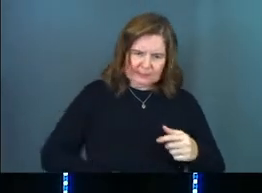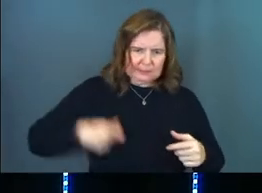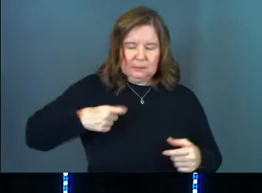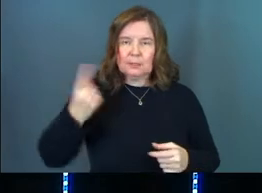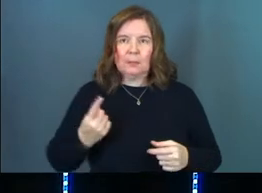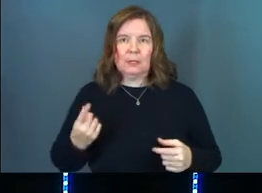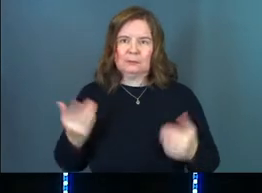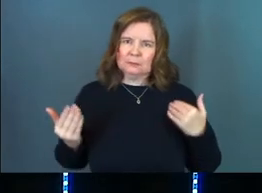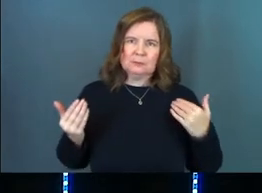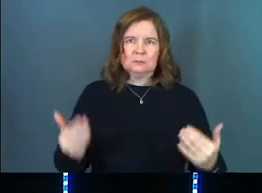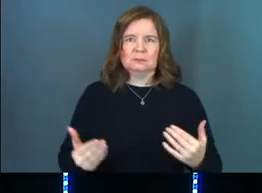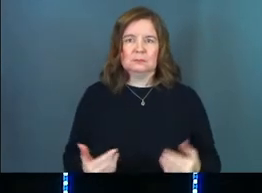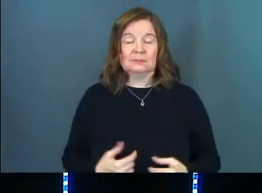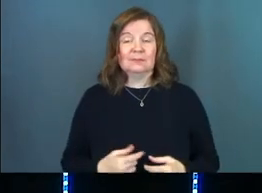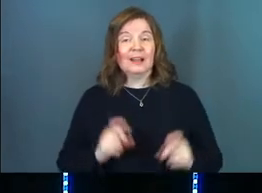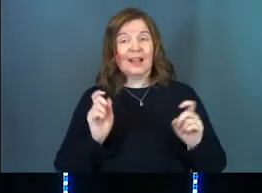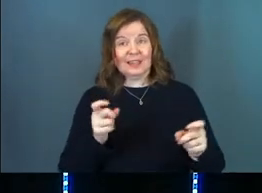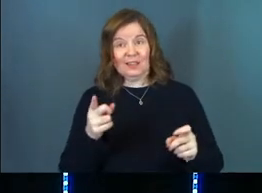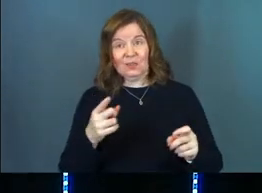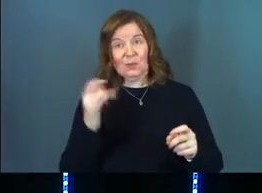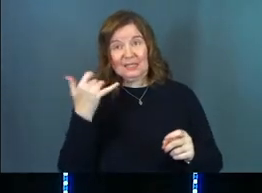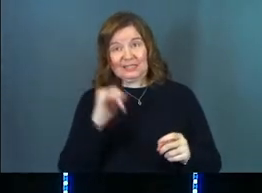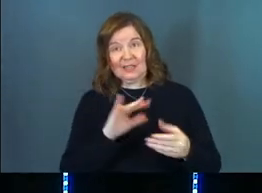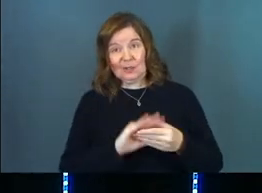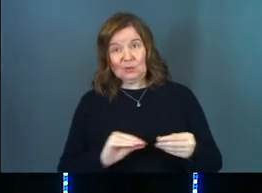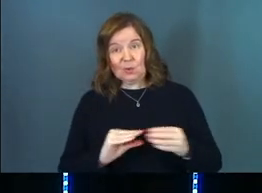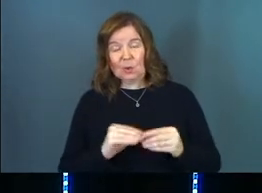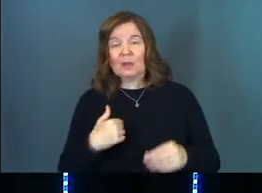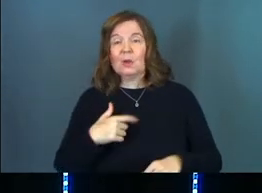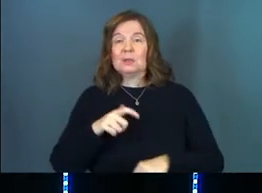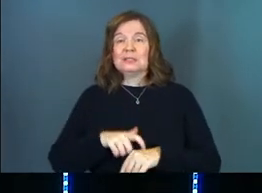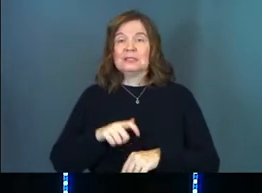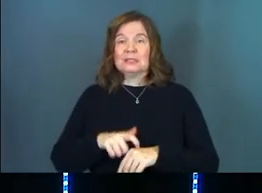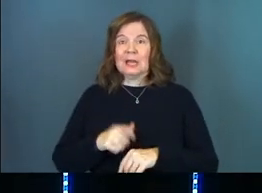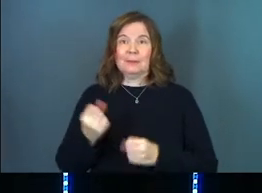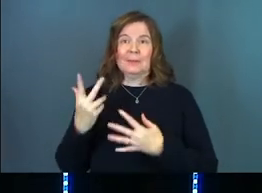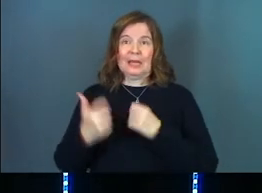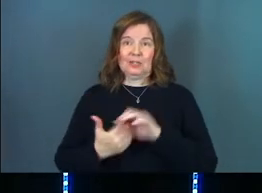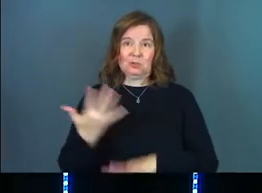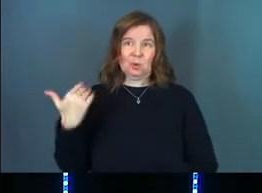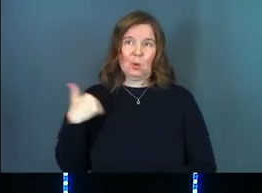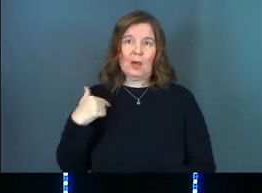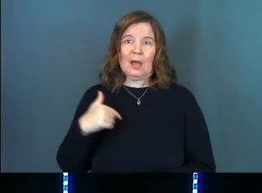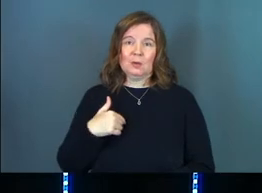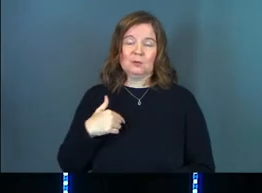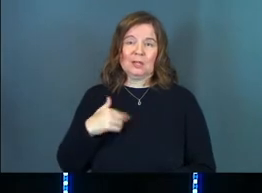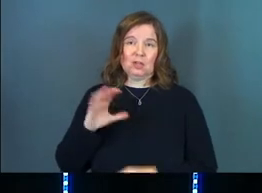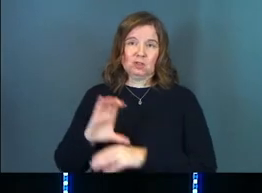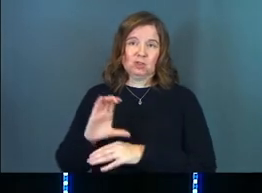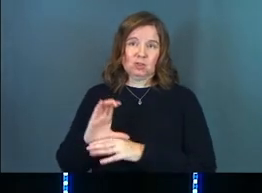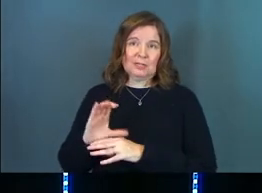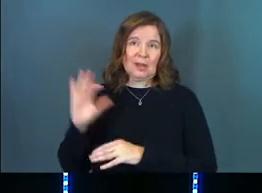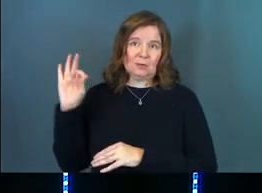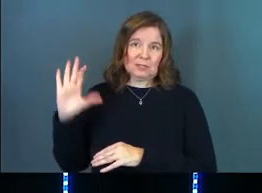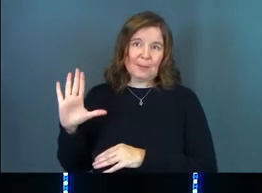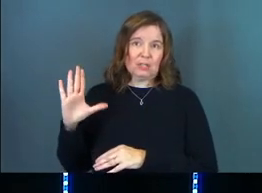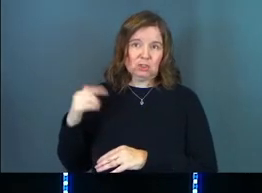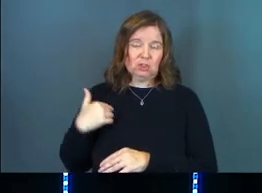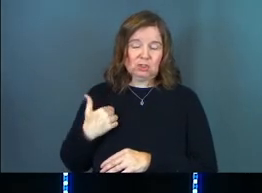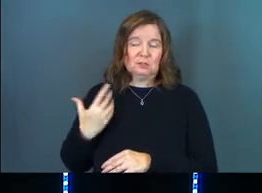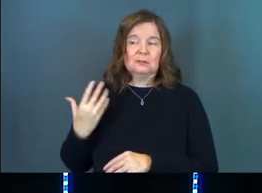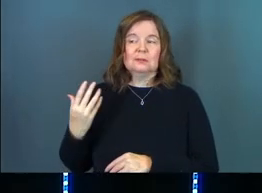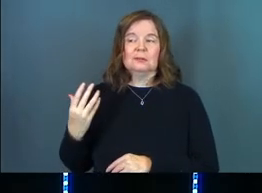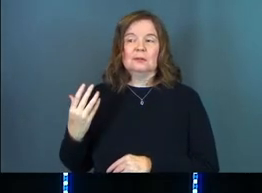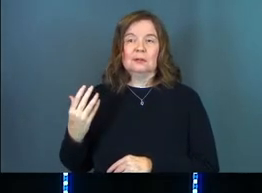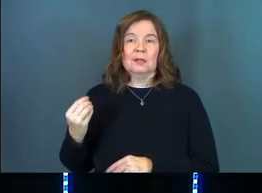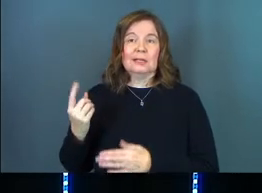control again. I'll give you a silly little story. There was a time years ago and I was at a church and I was being a pastor